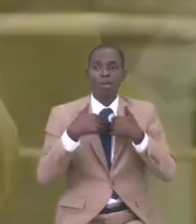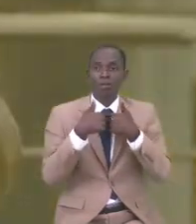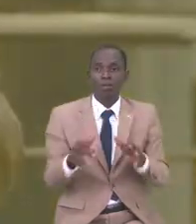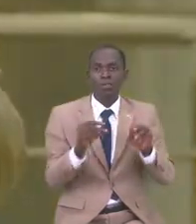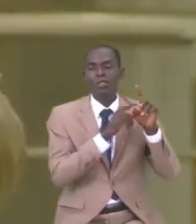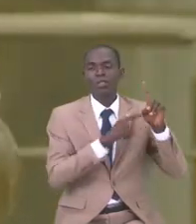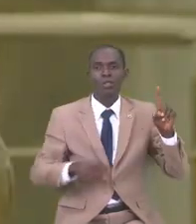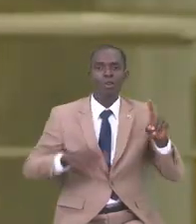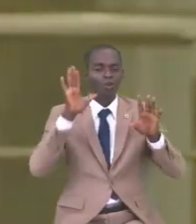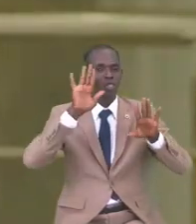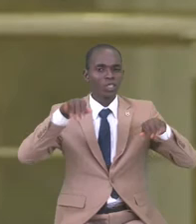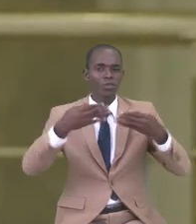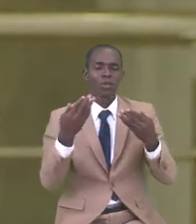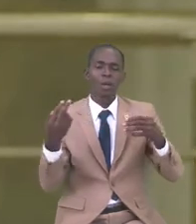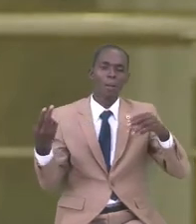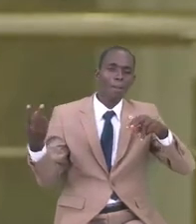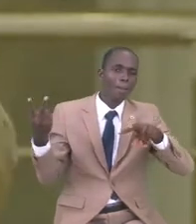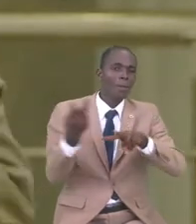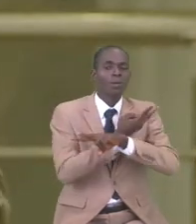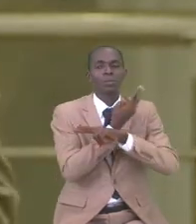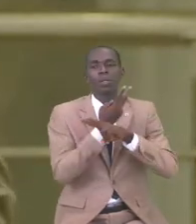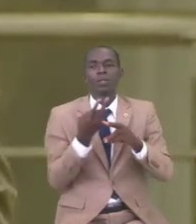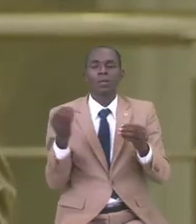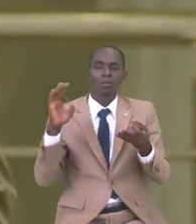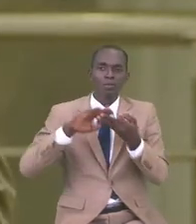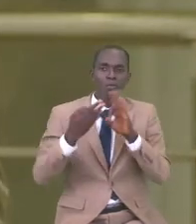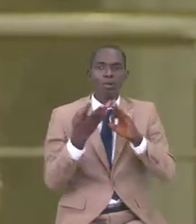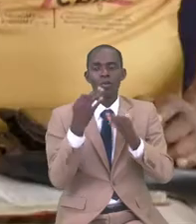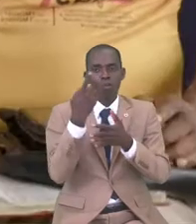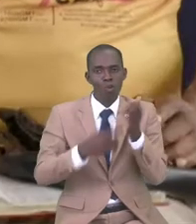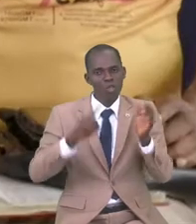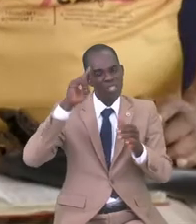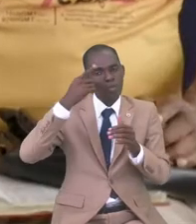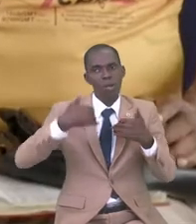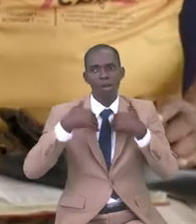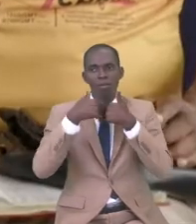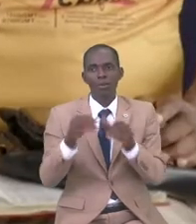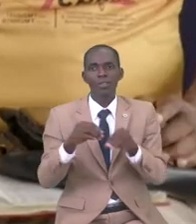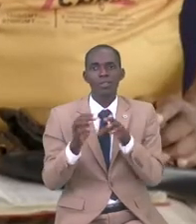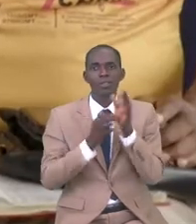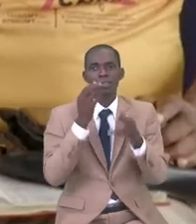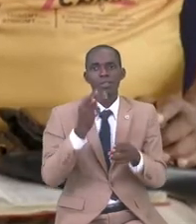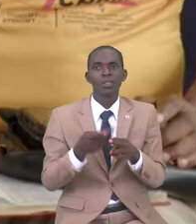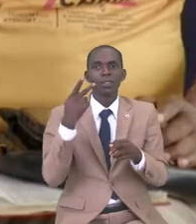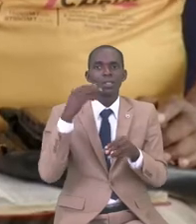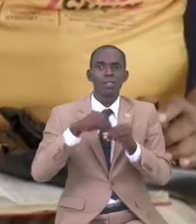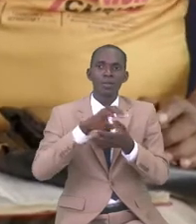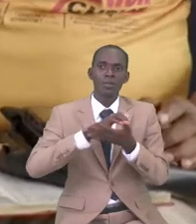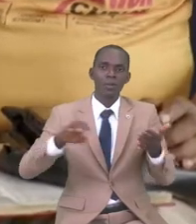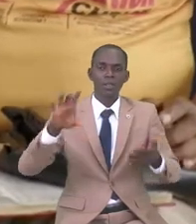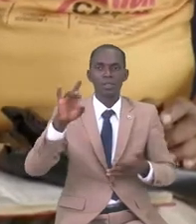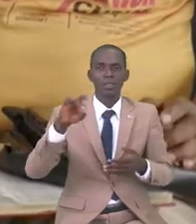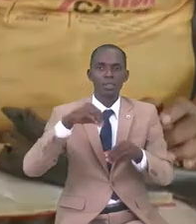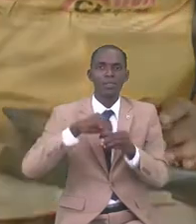will give you multiplied fold of what you thought you lost in Jesus. Look at verse 8. We're looking